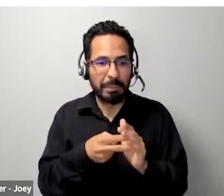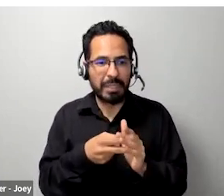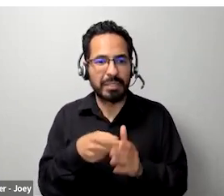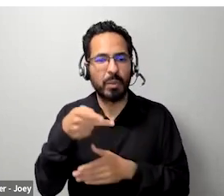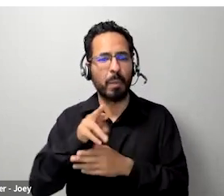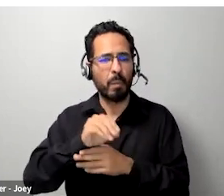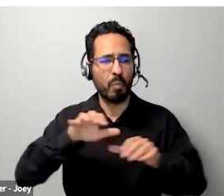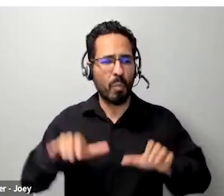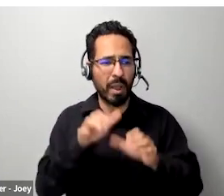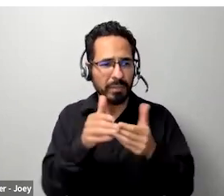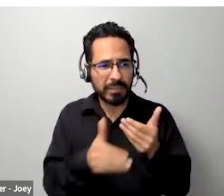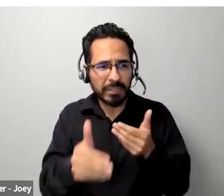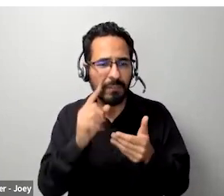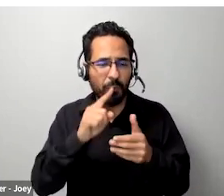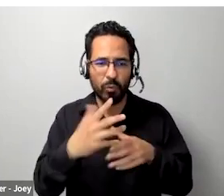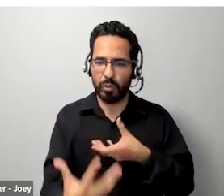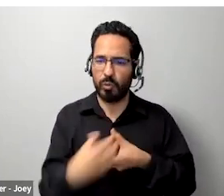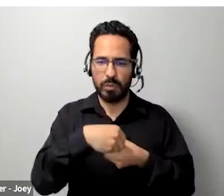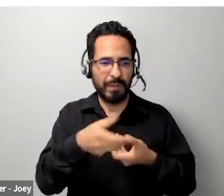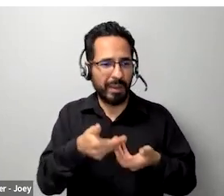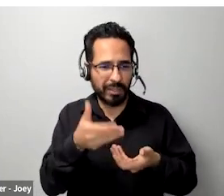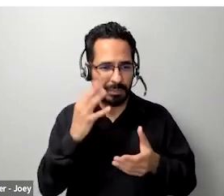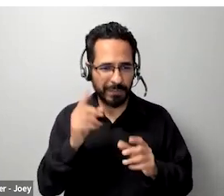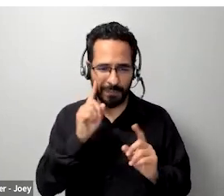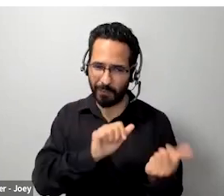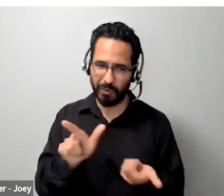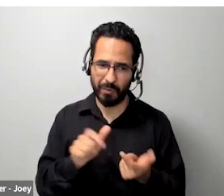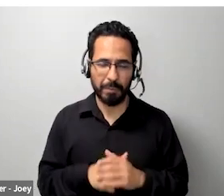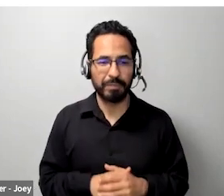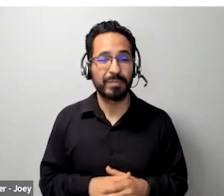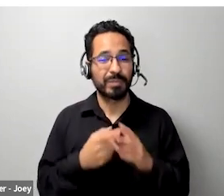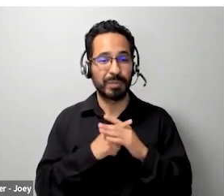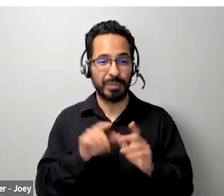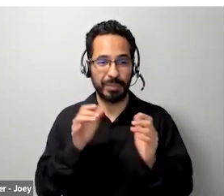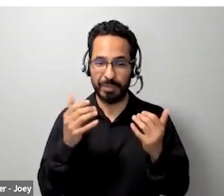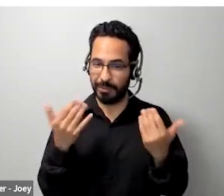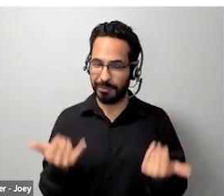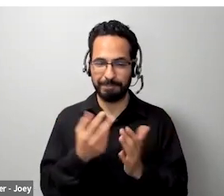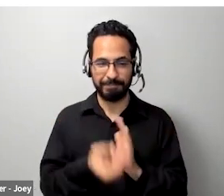create a more inclusive hiring experience for everyone. So let's dive in.